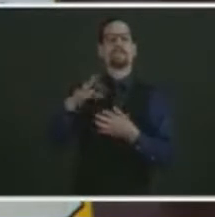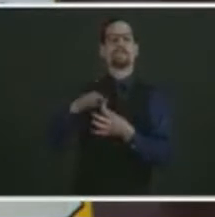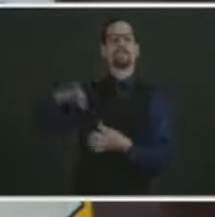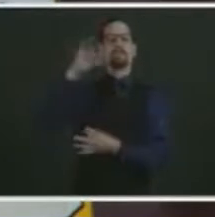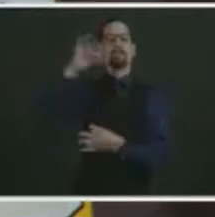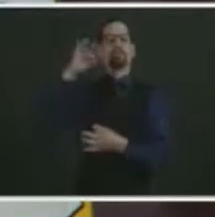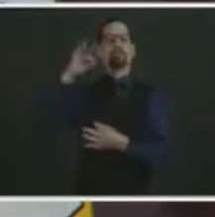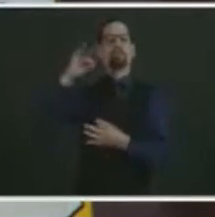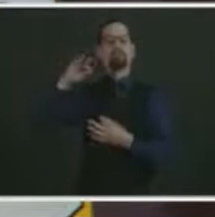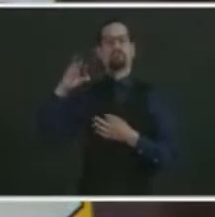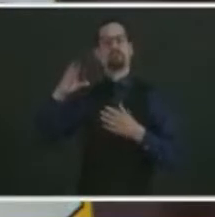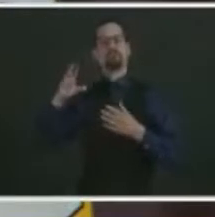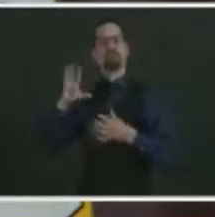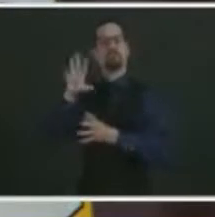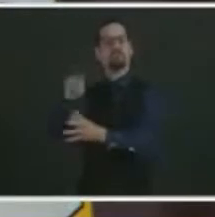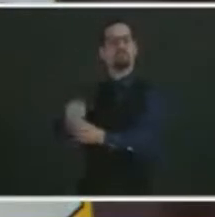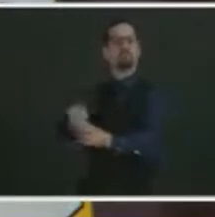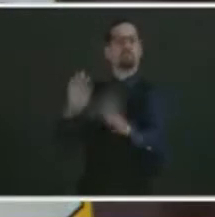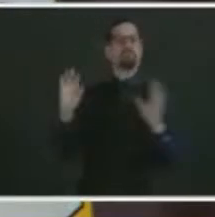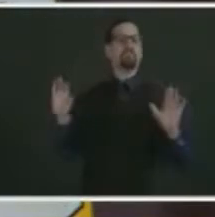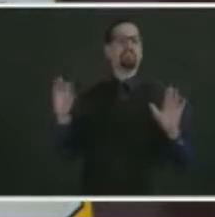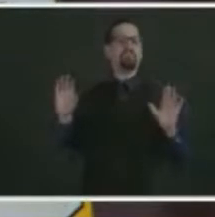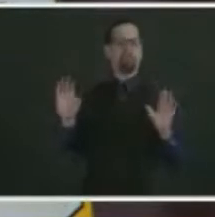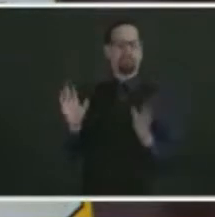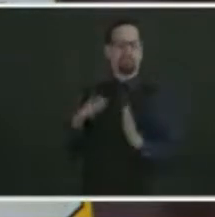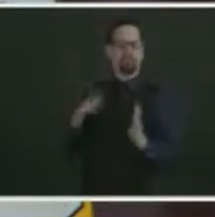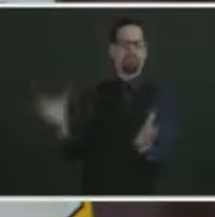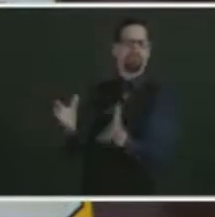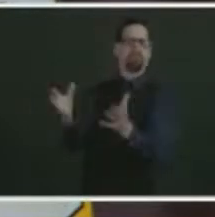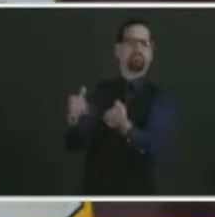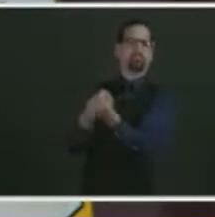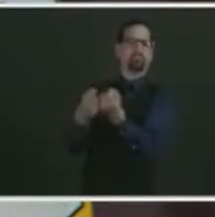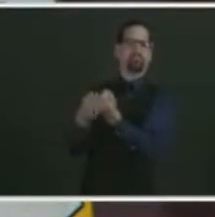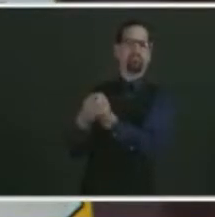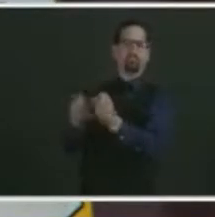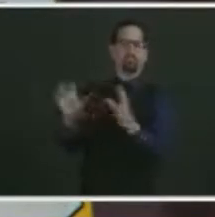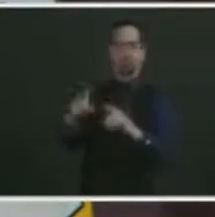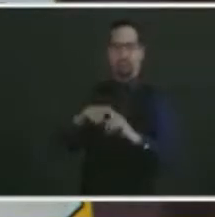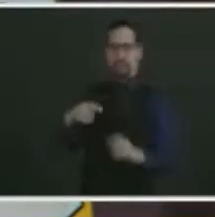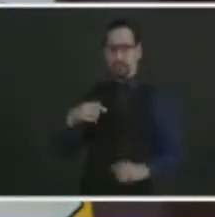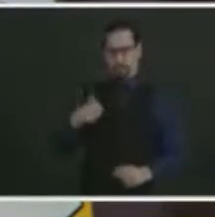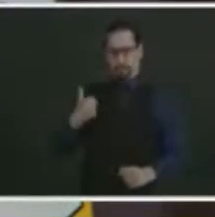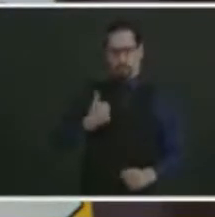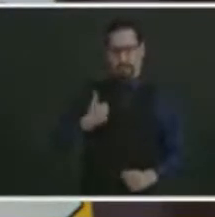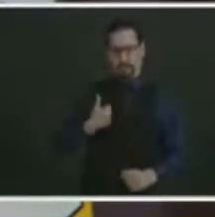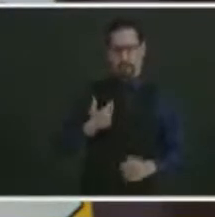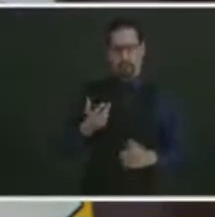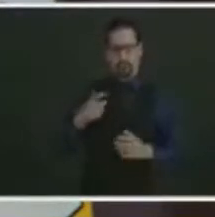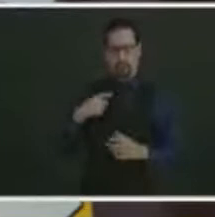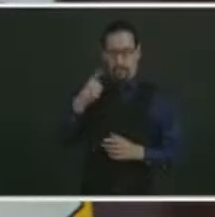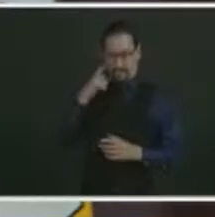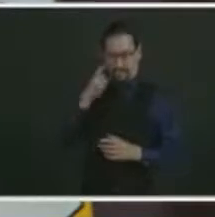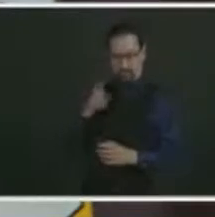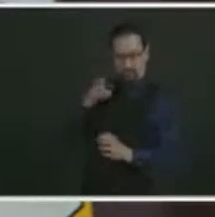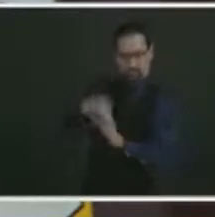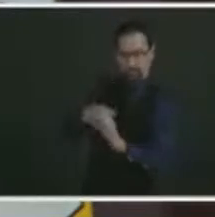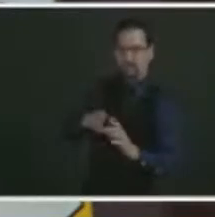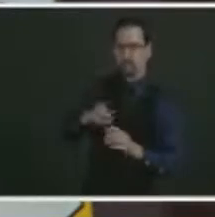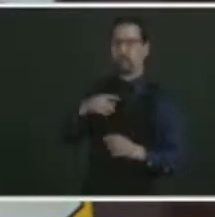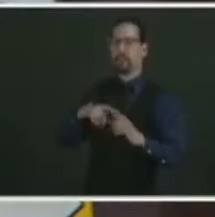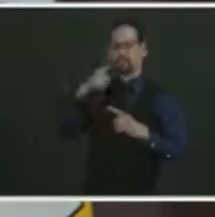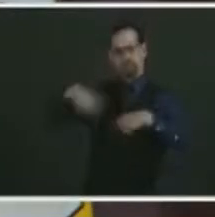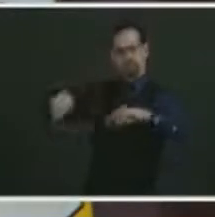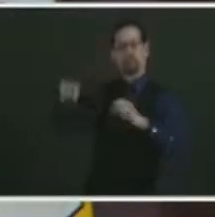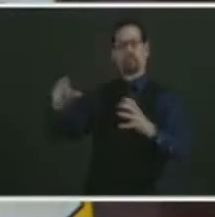vocally advocating that we take action to finally get rid of institutional and individual